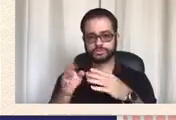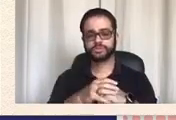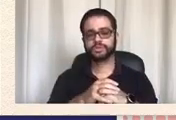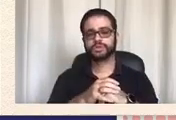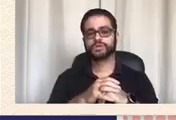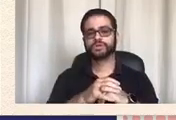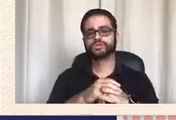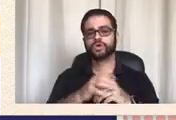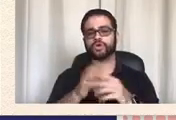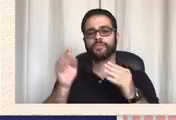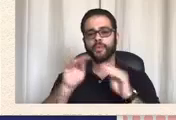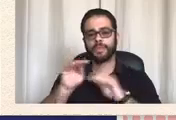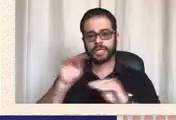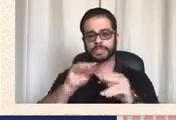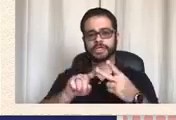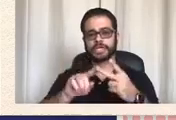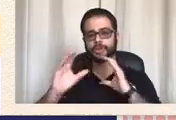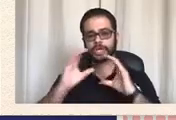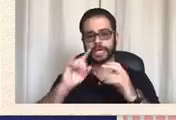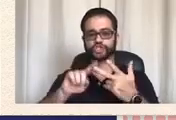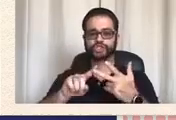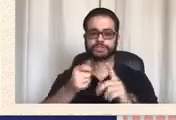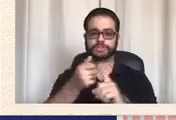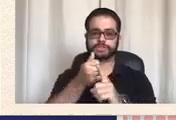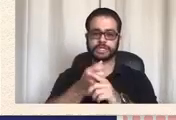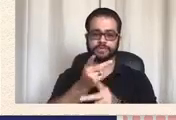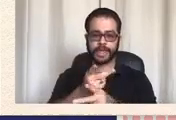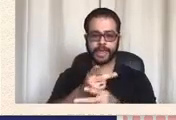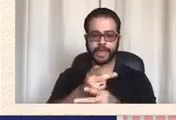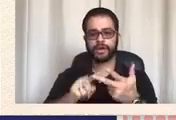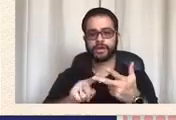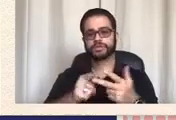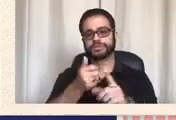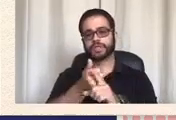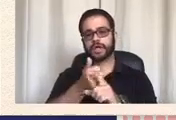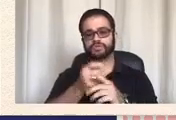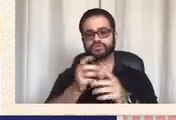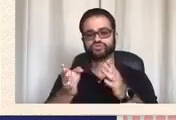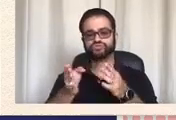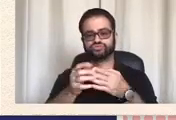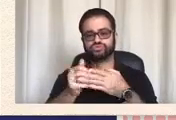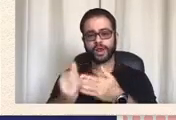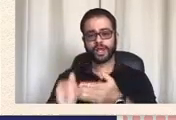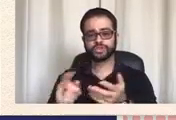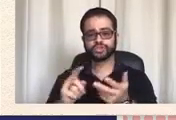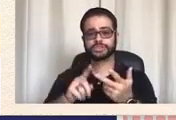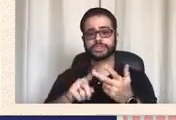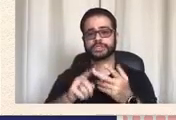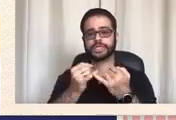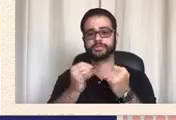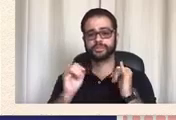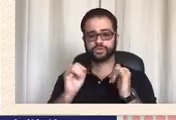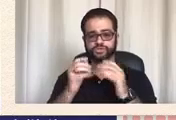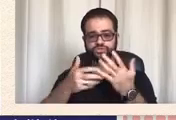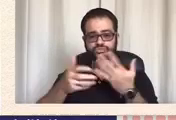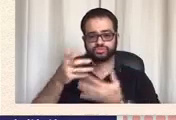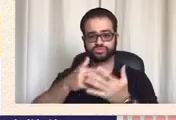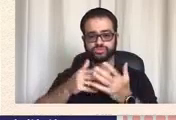self-care, self-direction, interpersonal skills, work tolerance, and work skills.